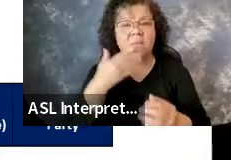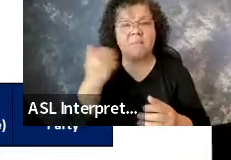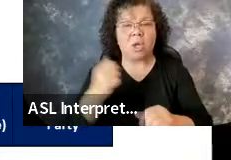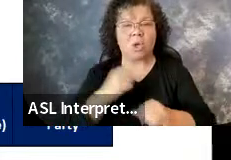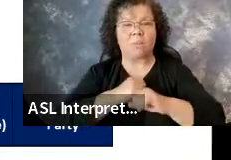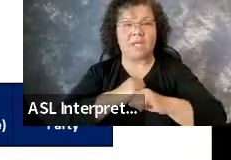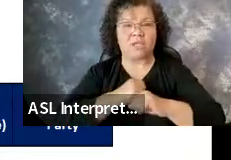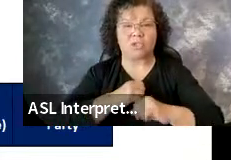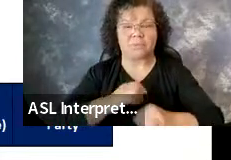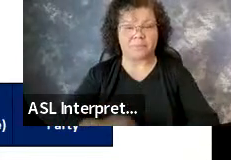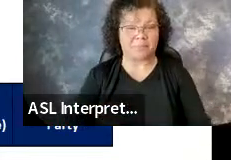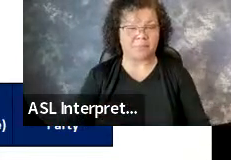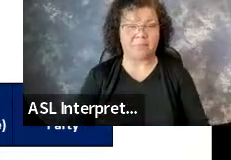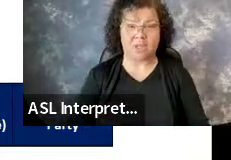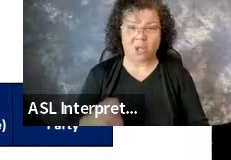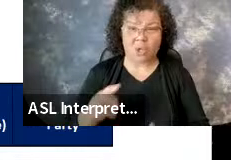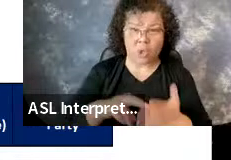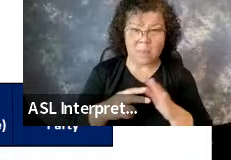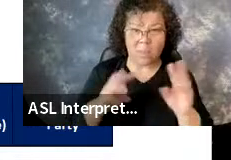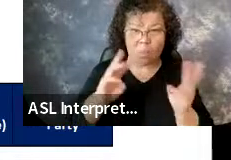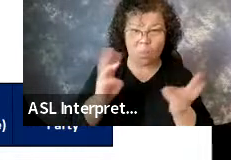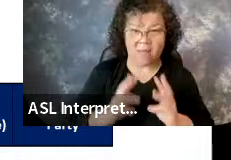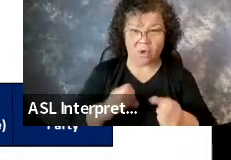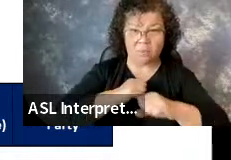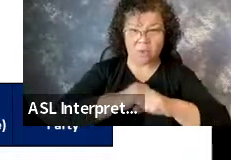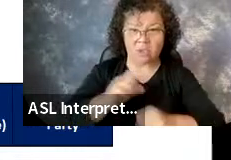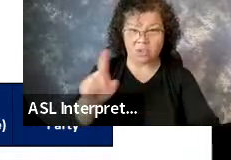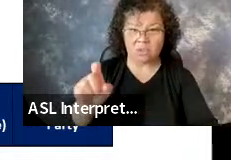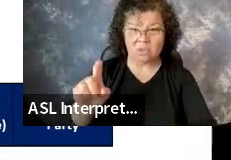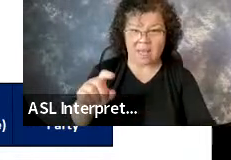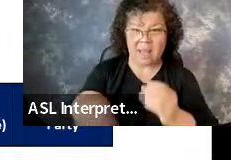thank you. So adding weather protection.